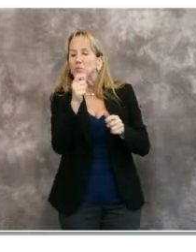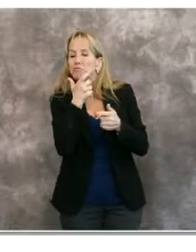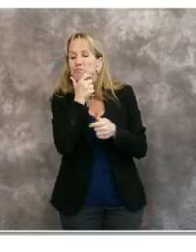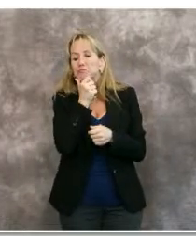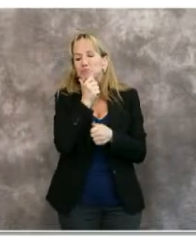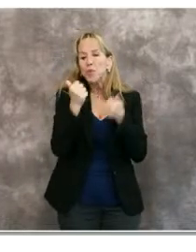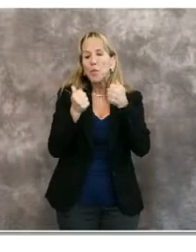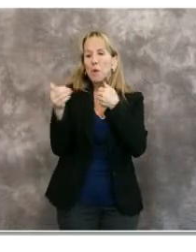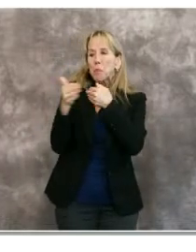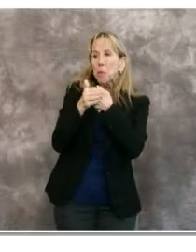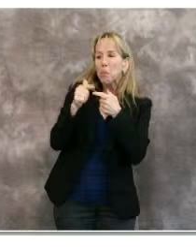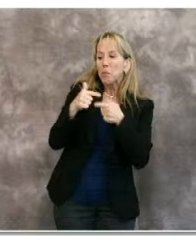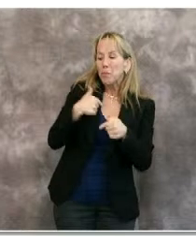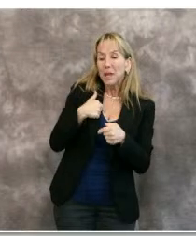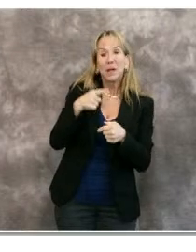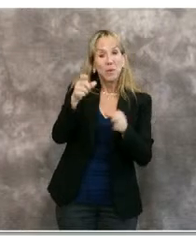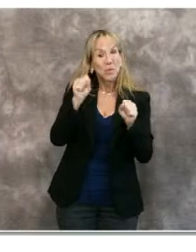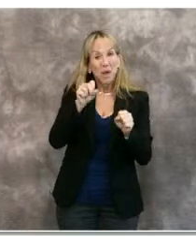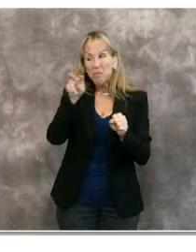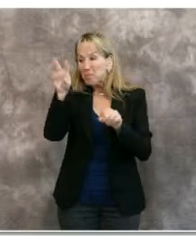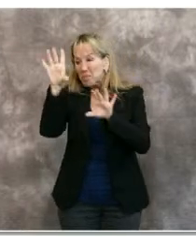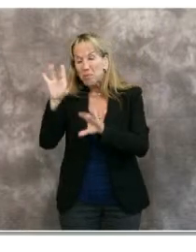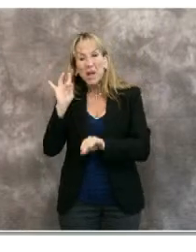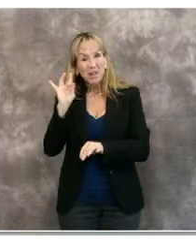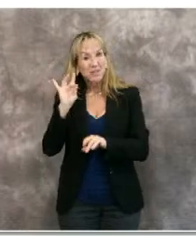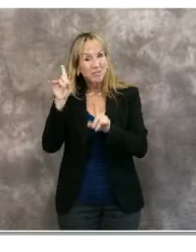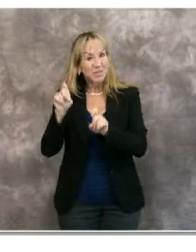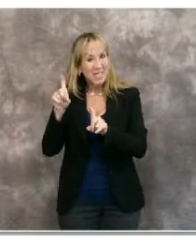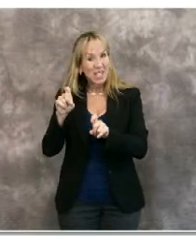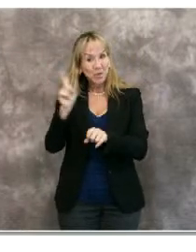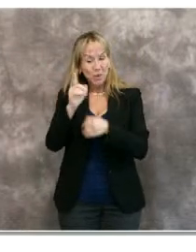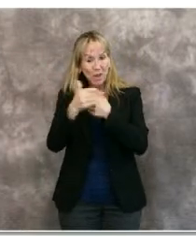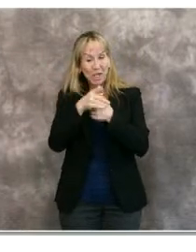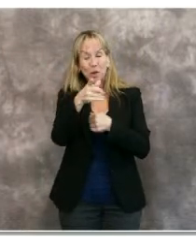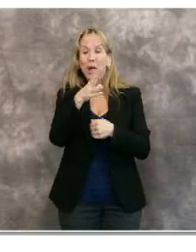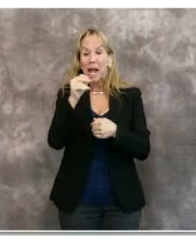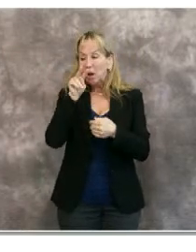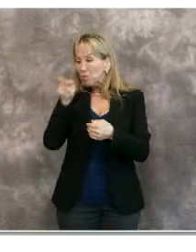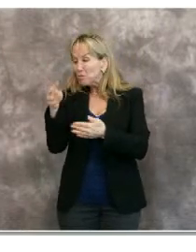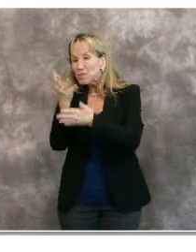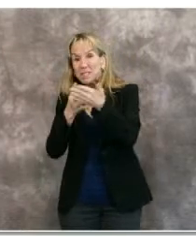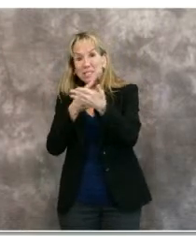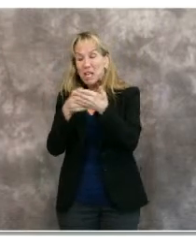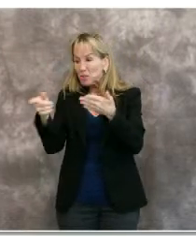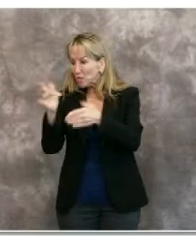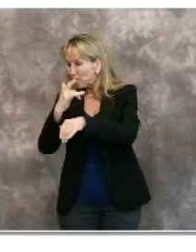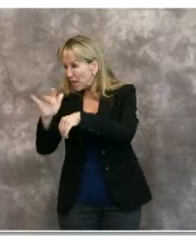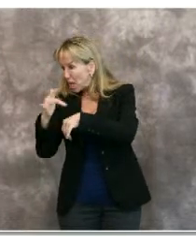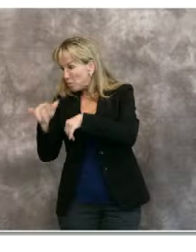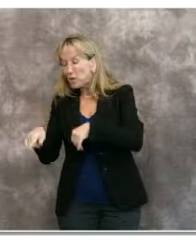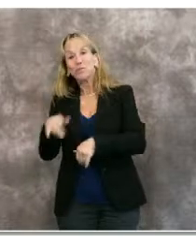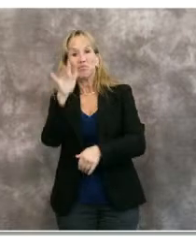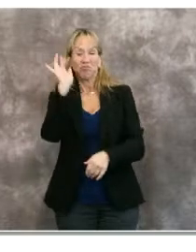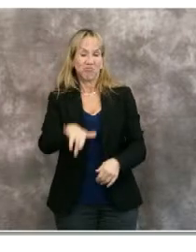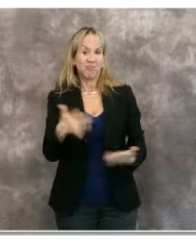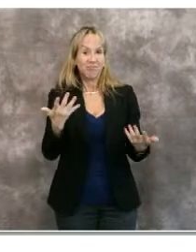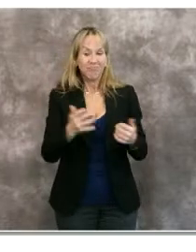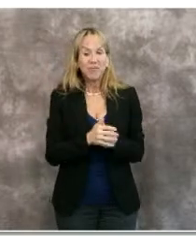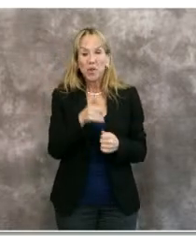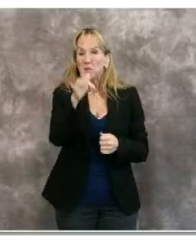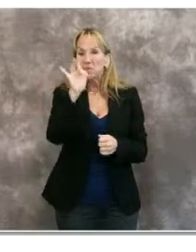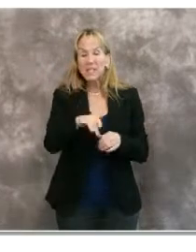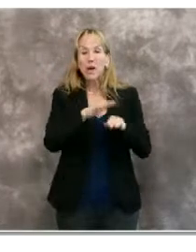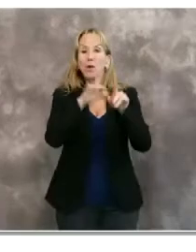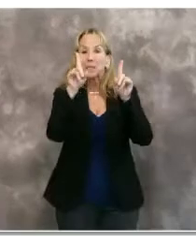and testing schedules. This is where you can find the testing location that is closest to you. So if you click on testing